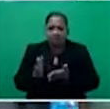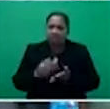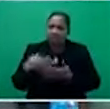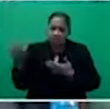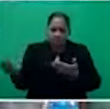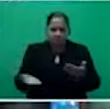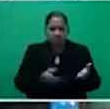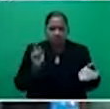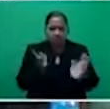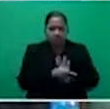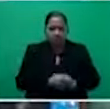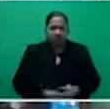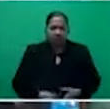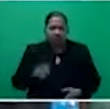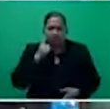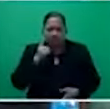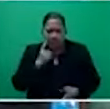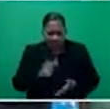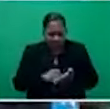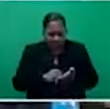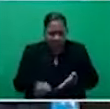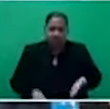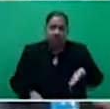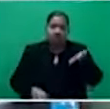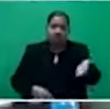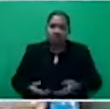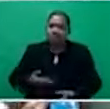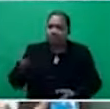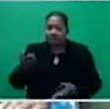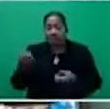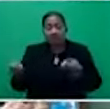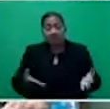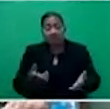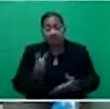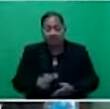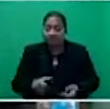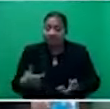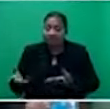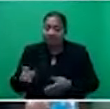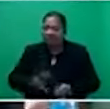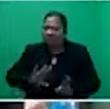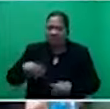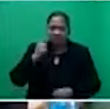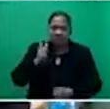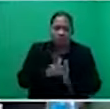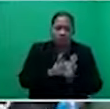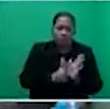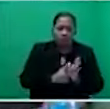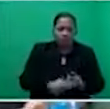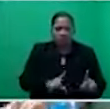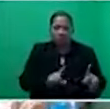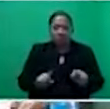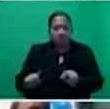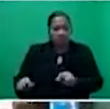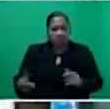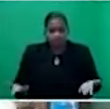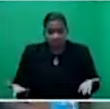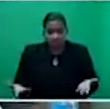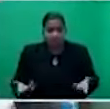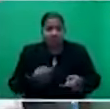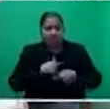say, give this person a license, give this person this, bugger the law, but let's do it. We have seen, Mr.